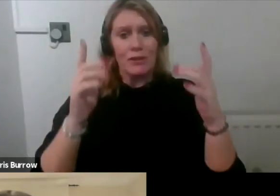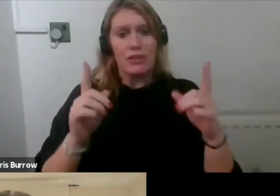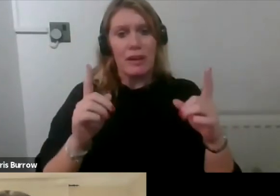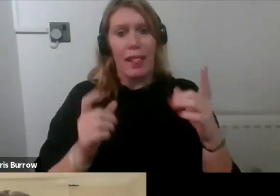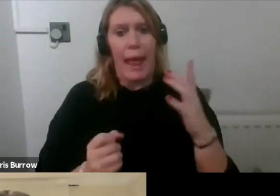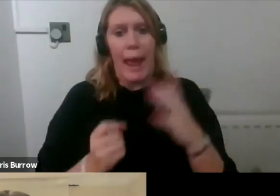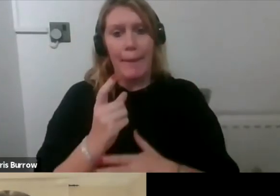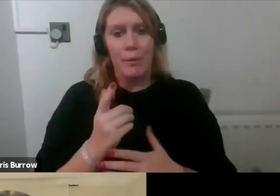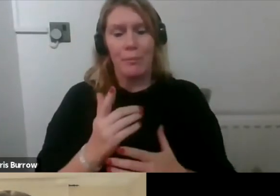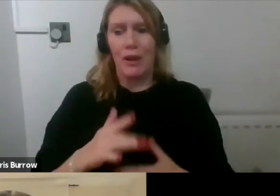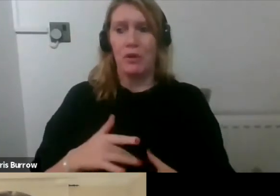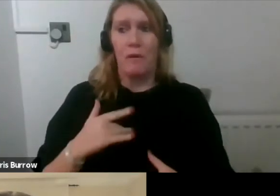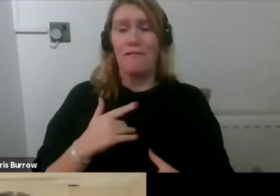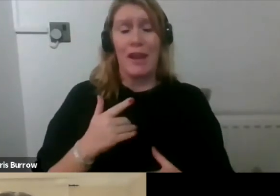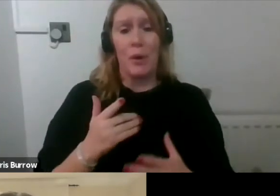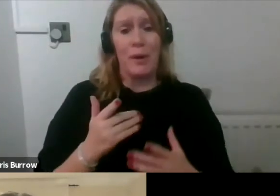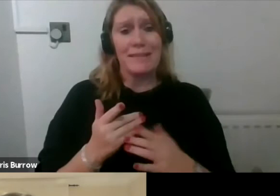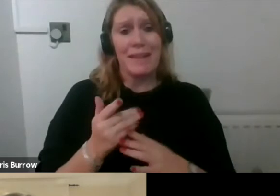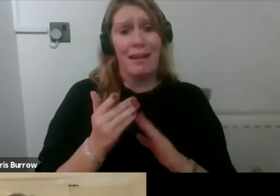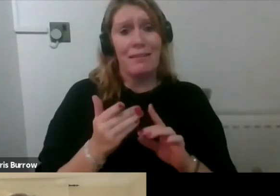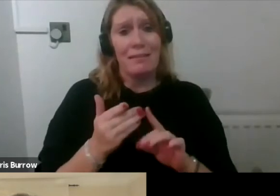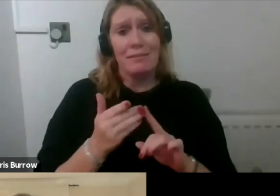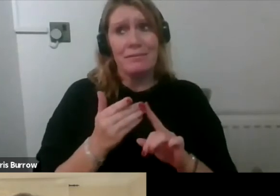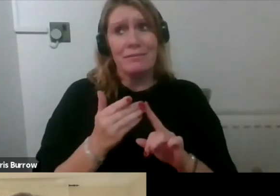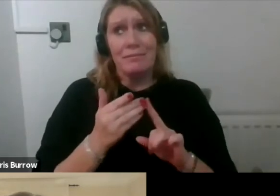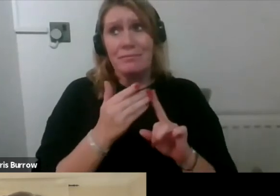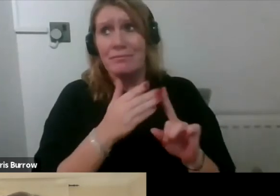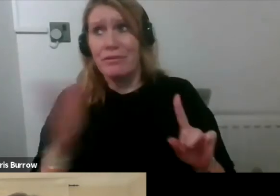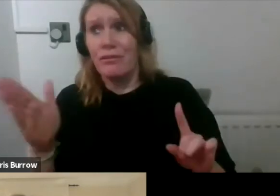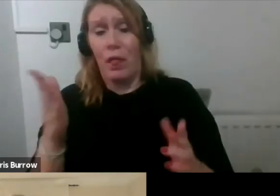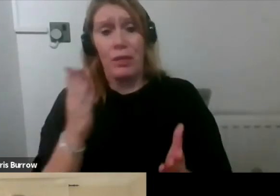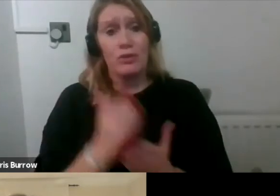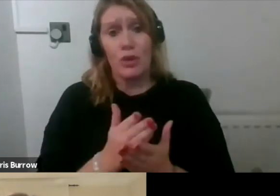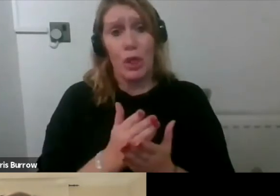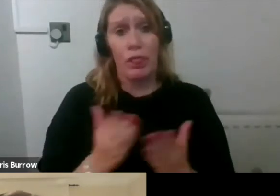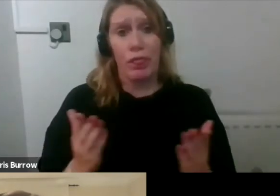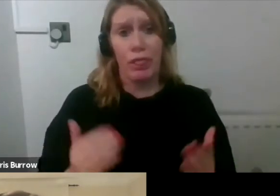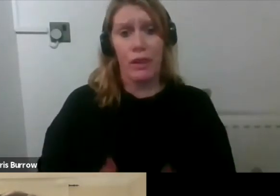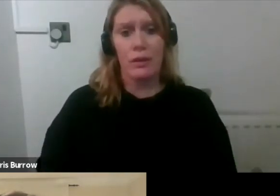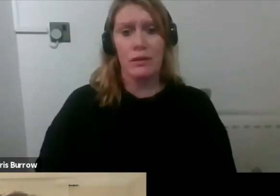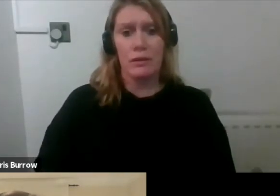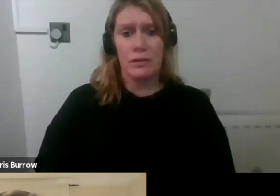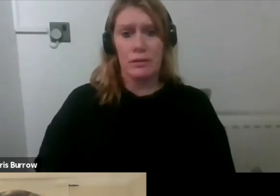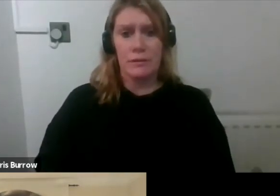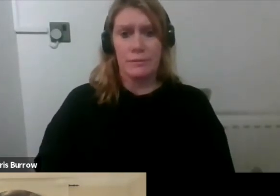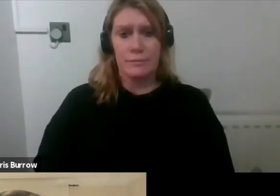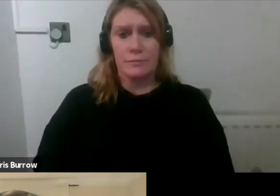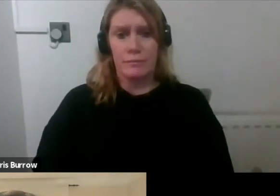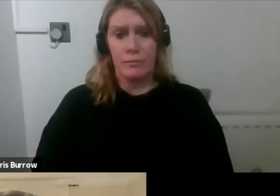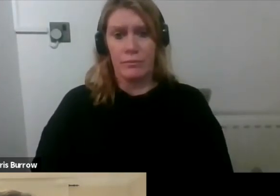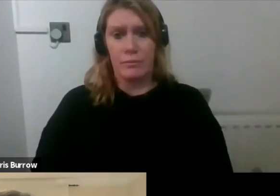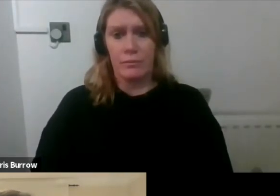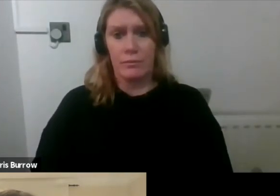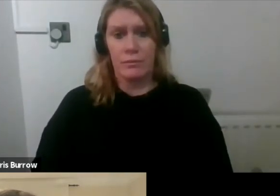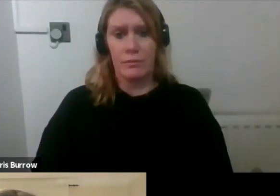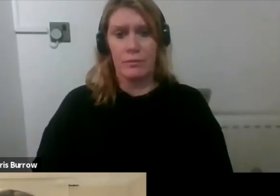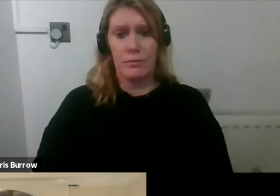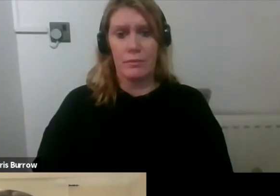that far from the truth. We've had huge movements, haven't we, in the last 2 years? We've had BLM has just